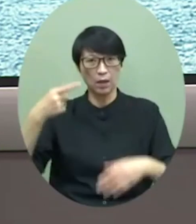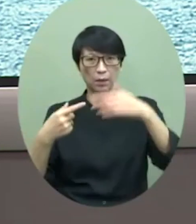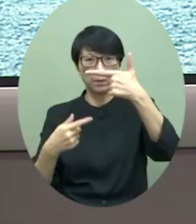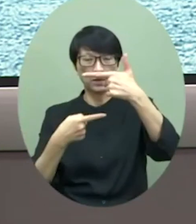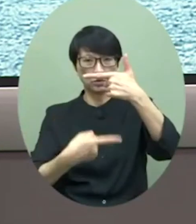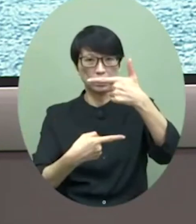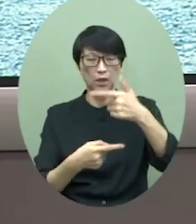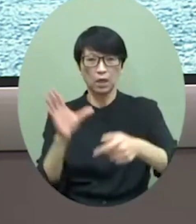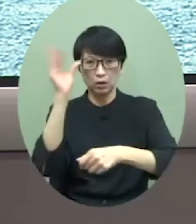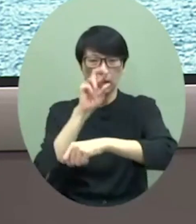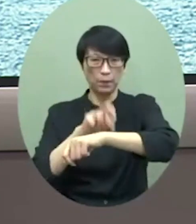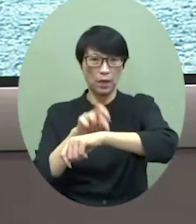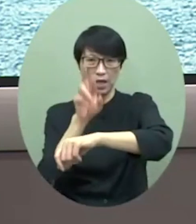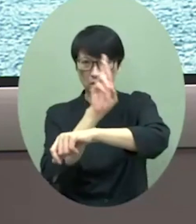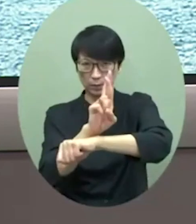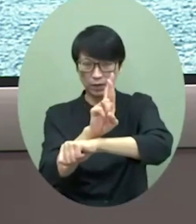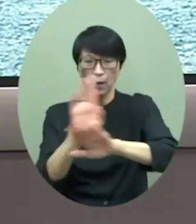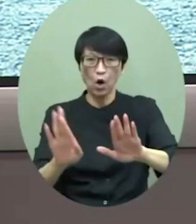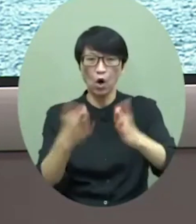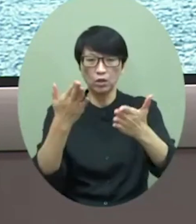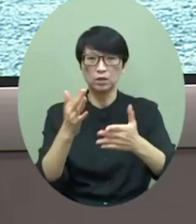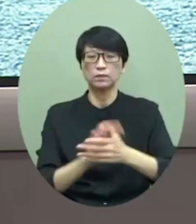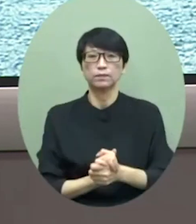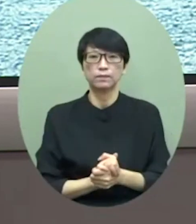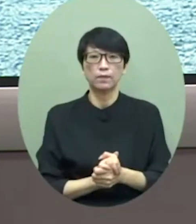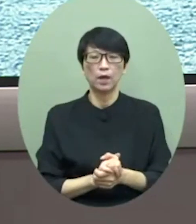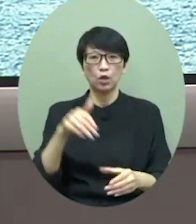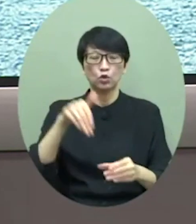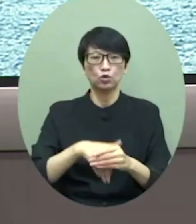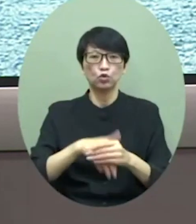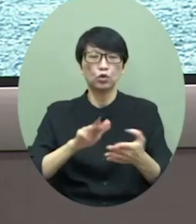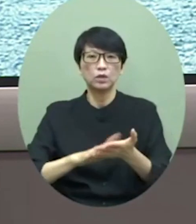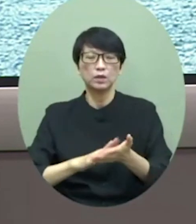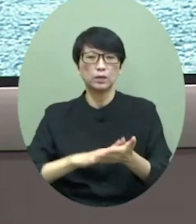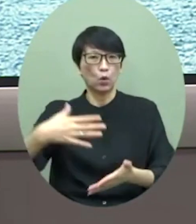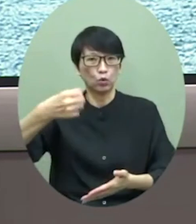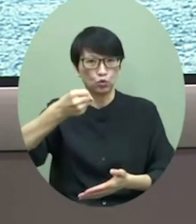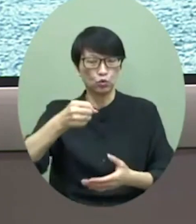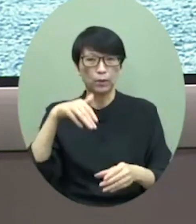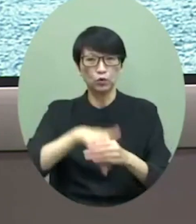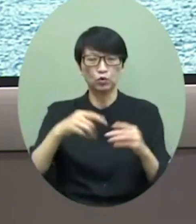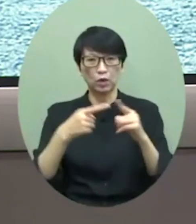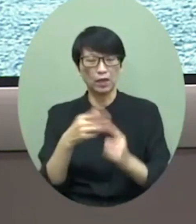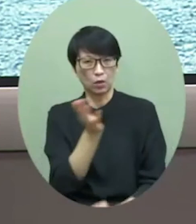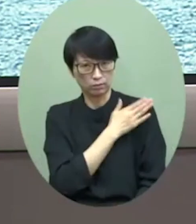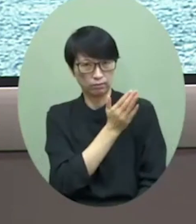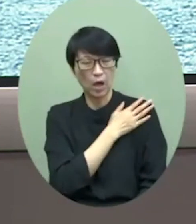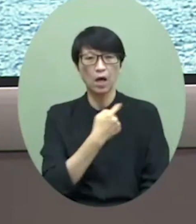to publish in the Gazette today, so that it will come into effect on the 1st at midnight on the 1st